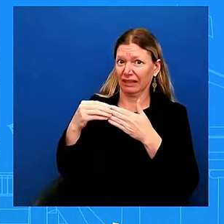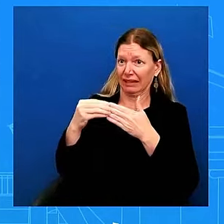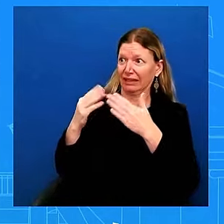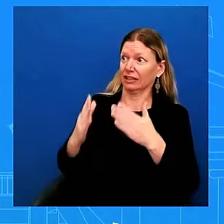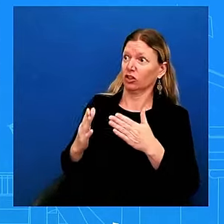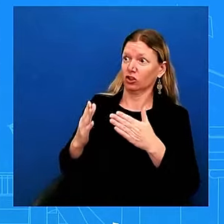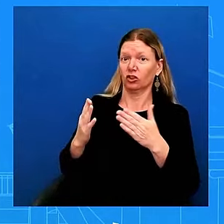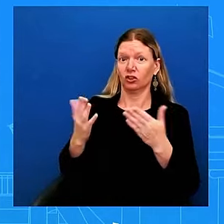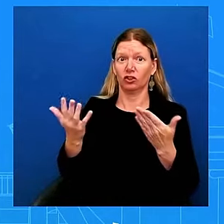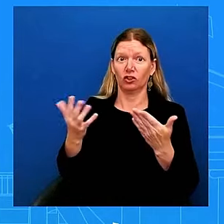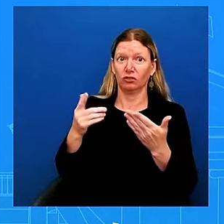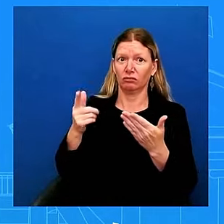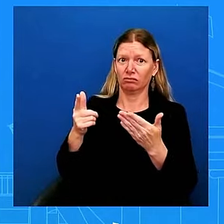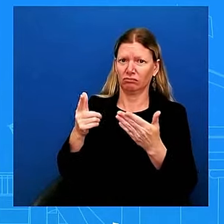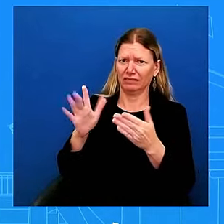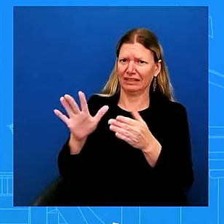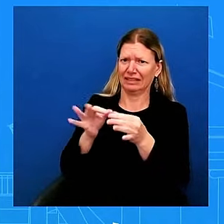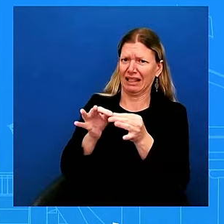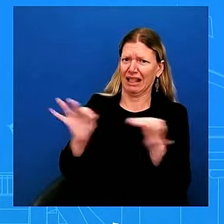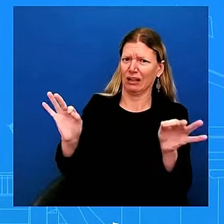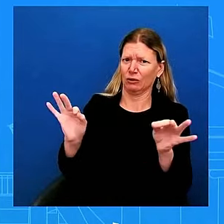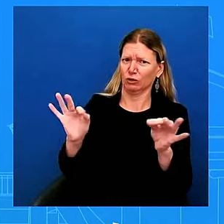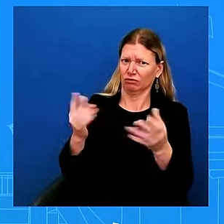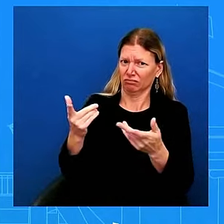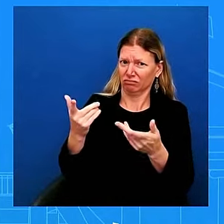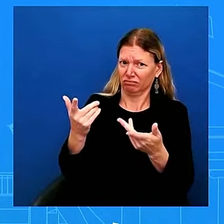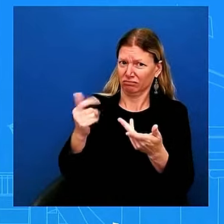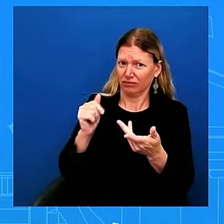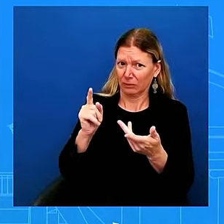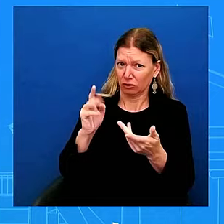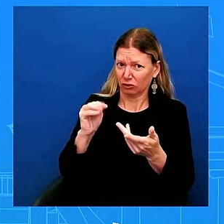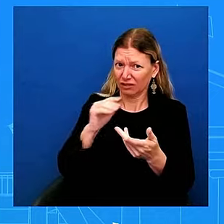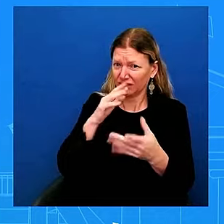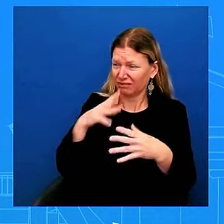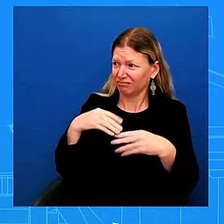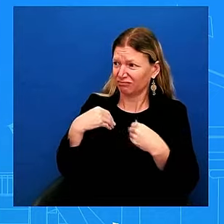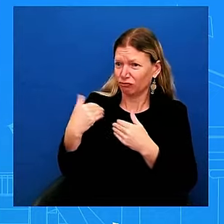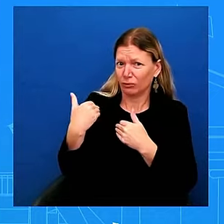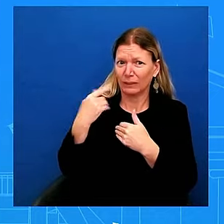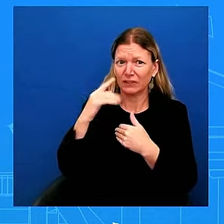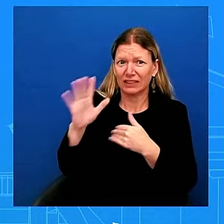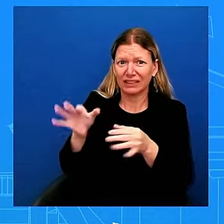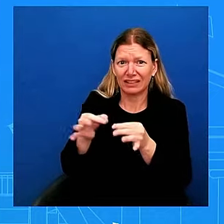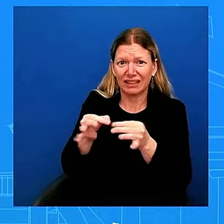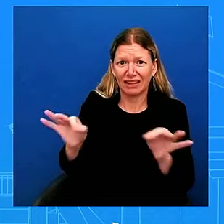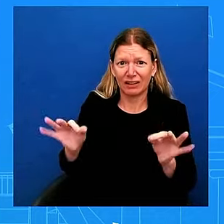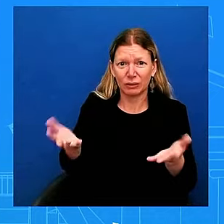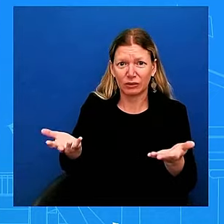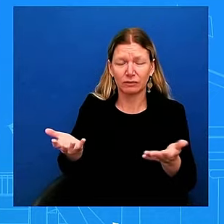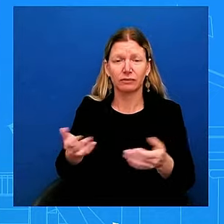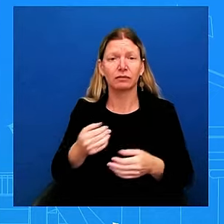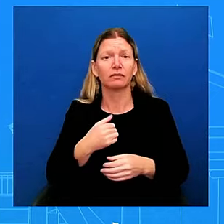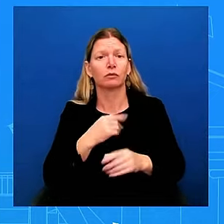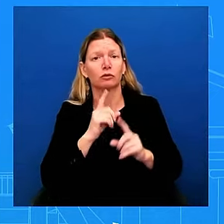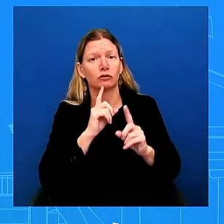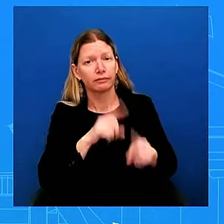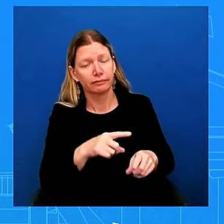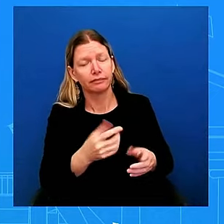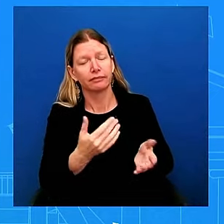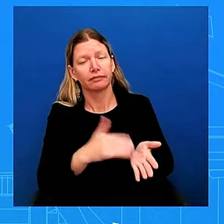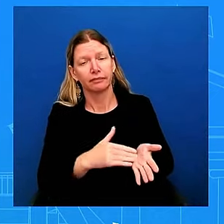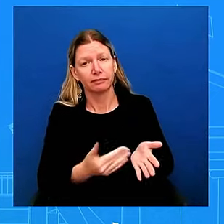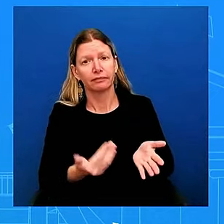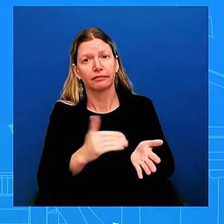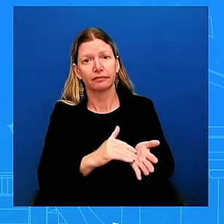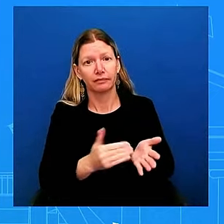we're in? What I will say is, and this is just repetitive of what I'm saying here, we have to lower the temperature. You heard that from the